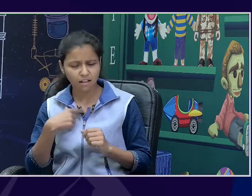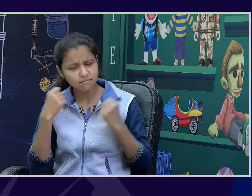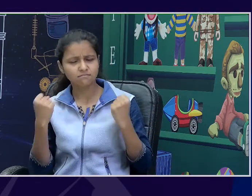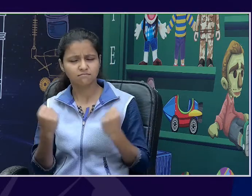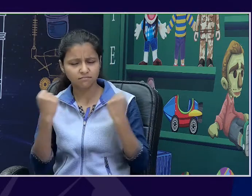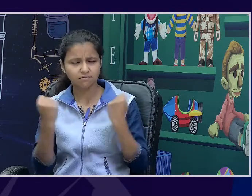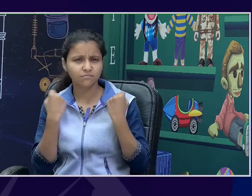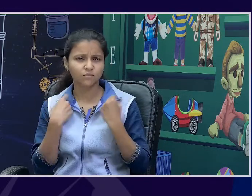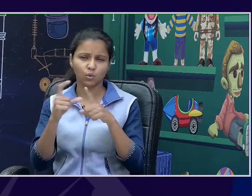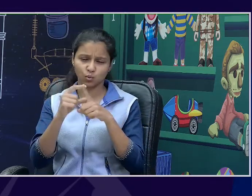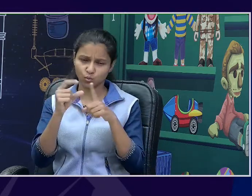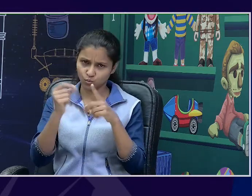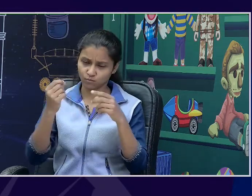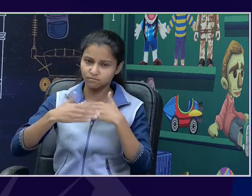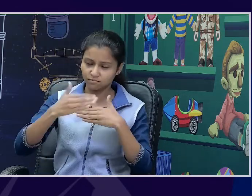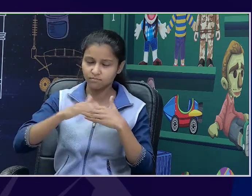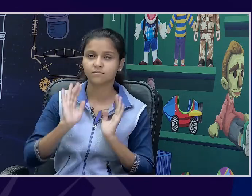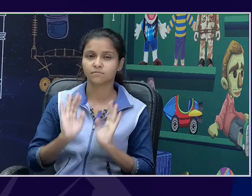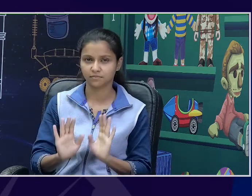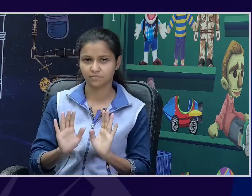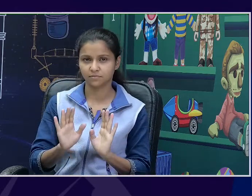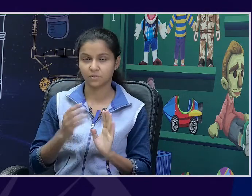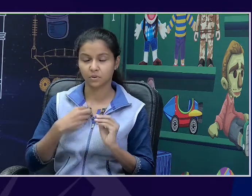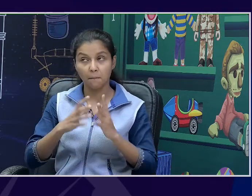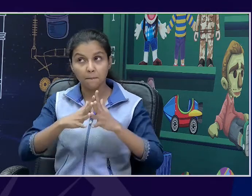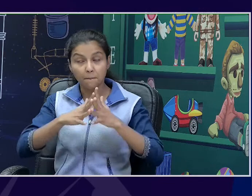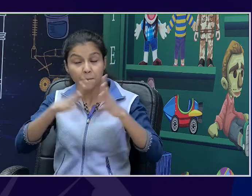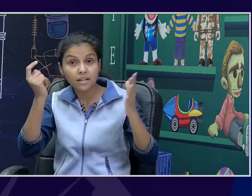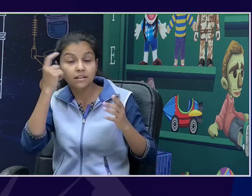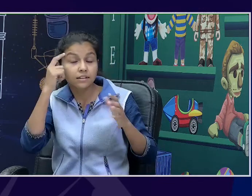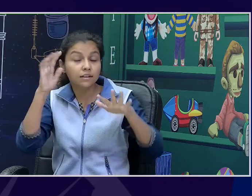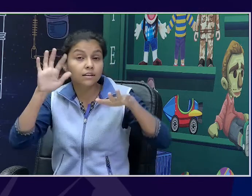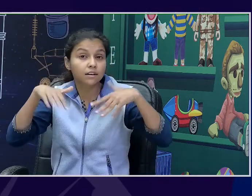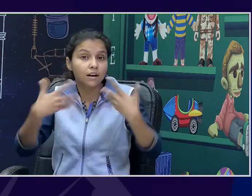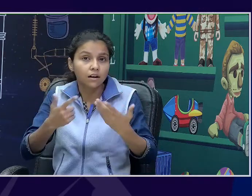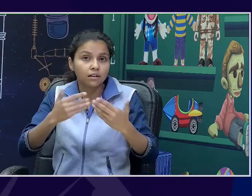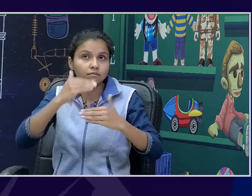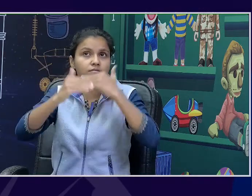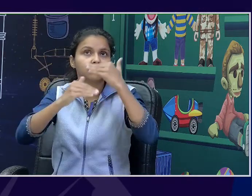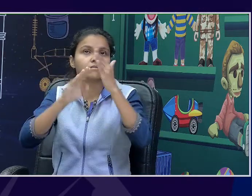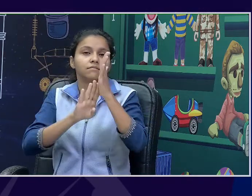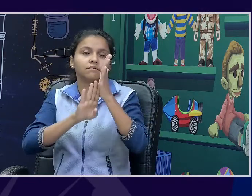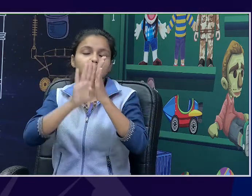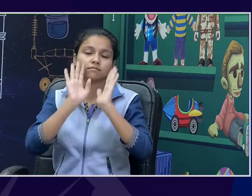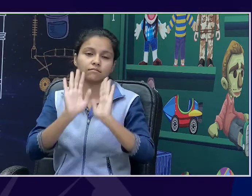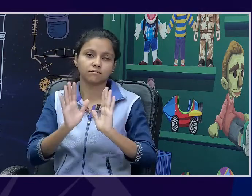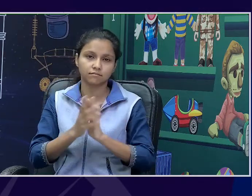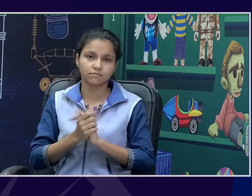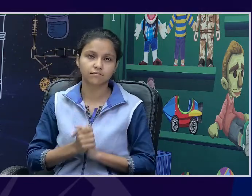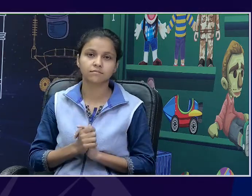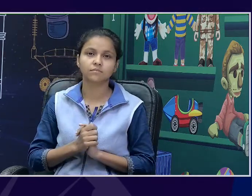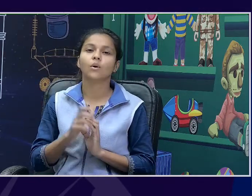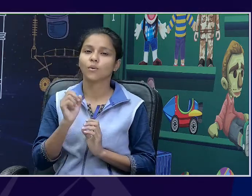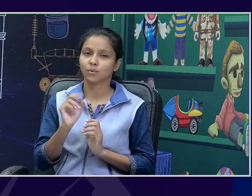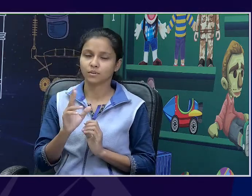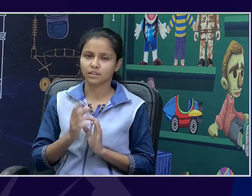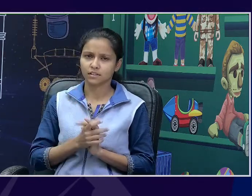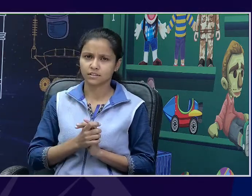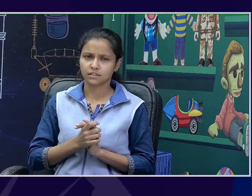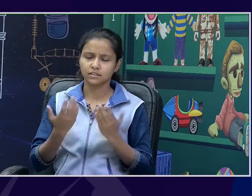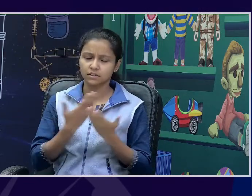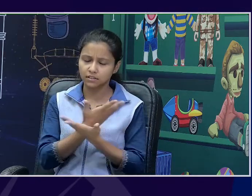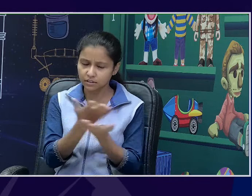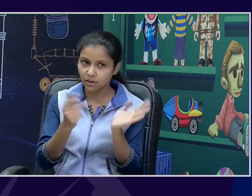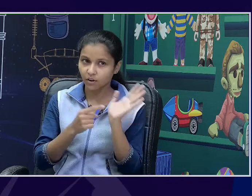he can overcome the fear. That was the major thing that Douglas did. Okay. So does all